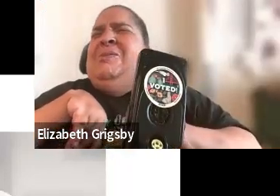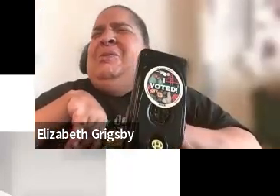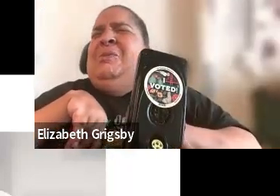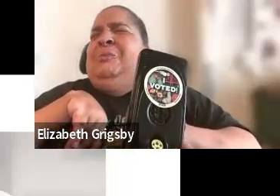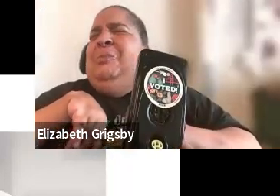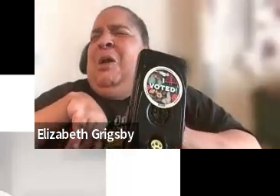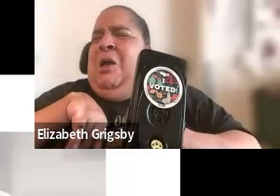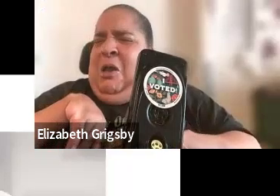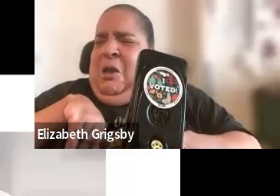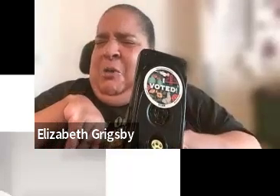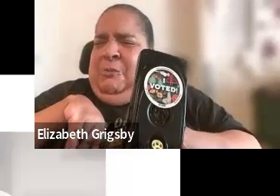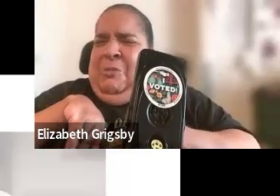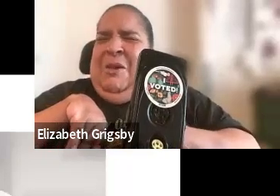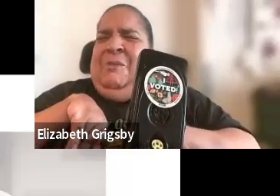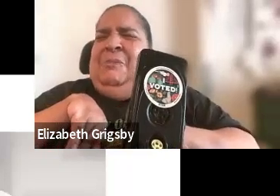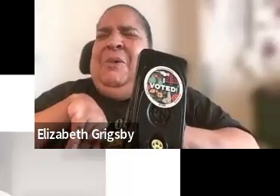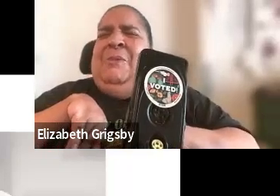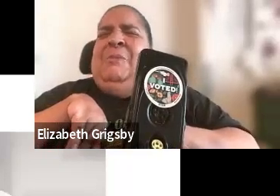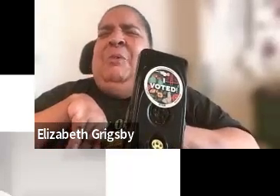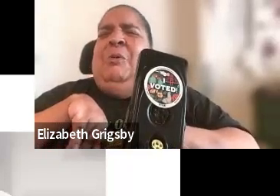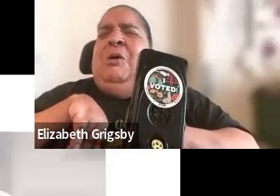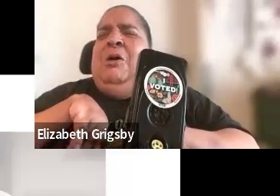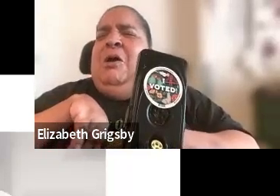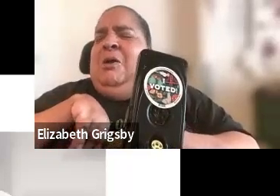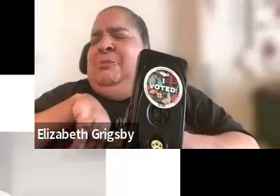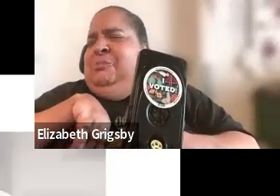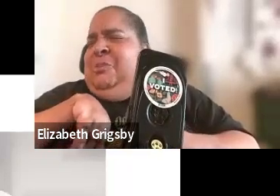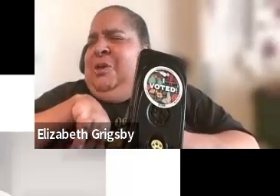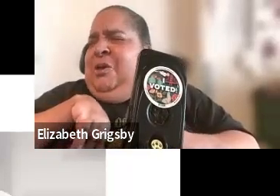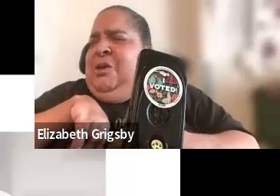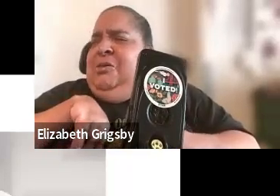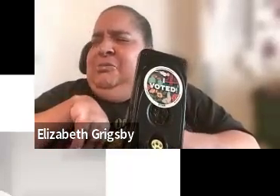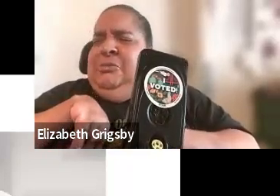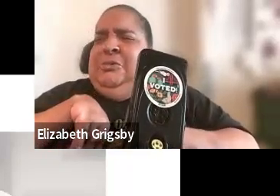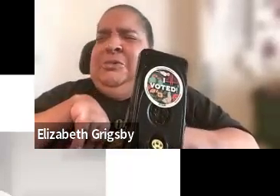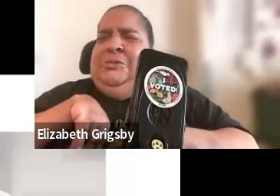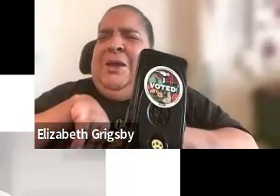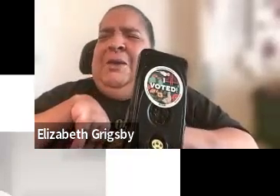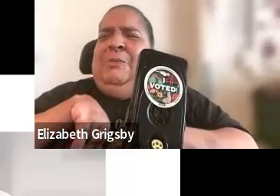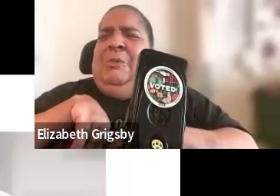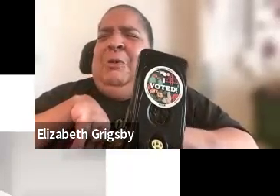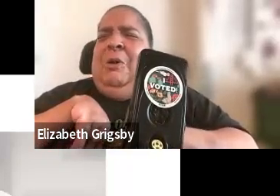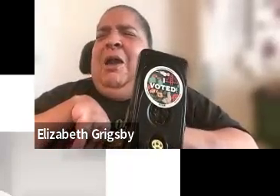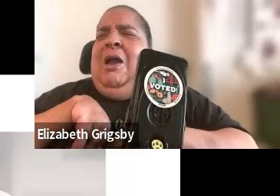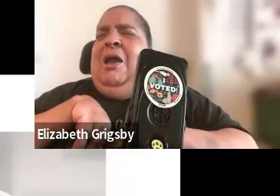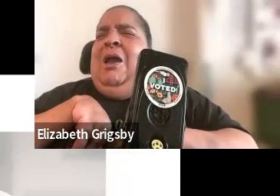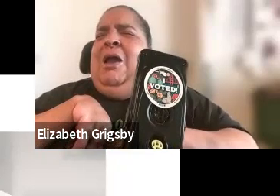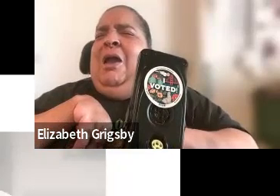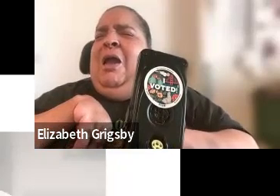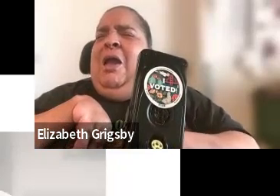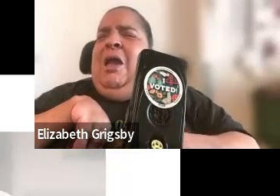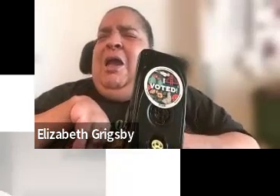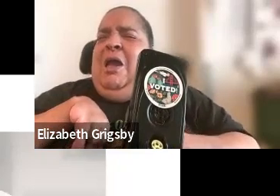we want to bring people to the table